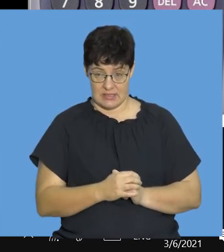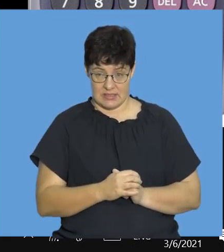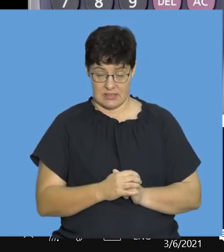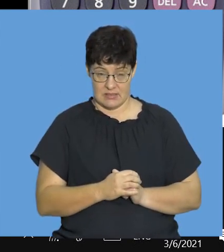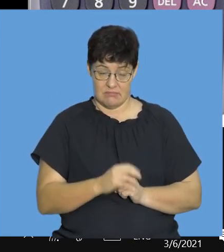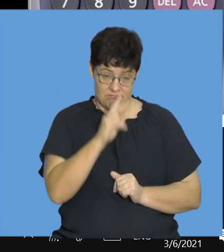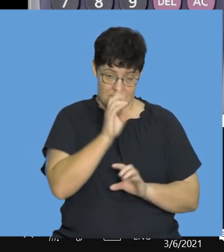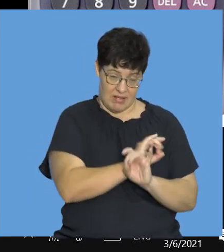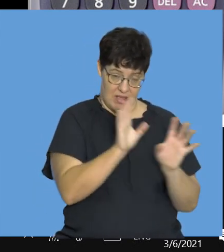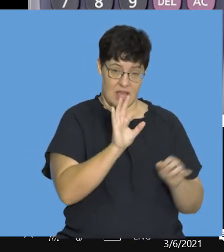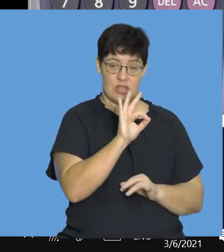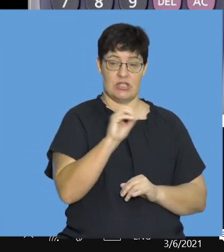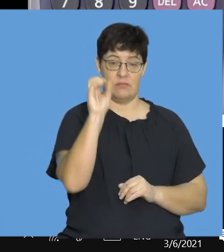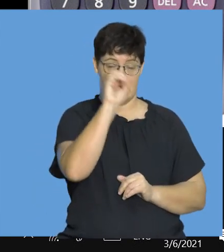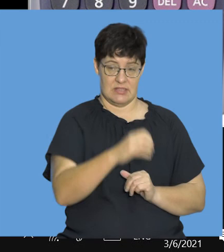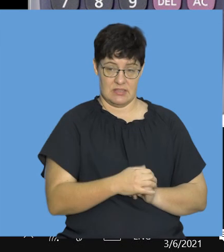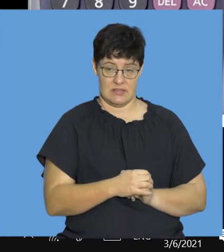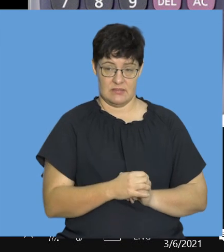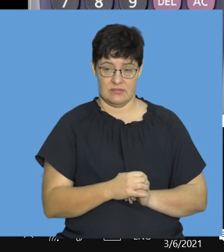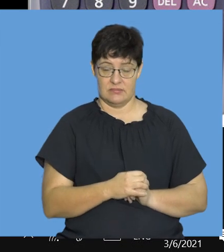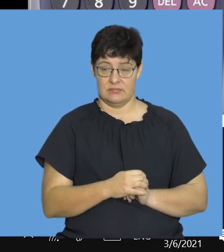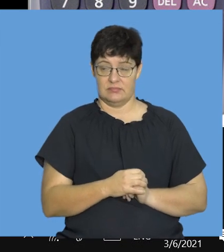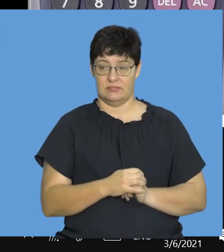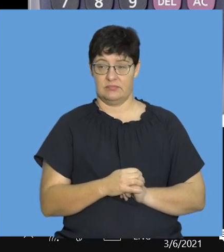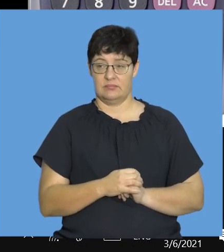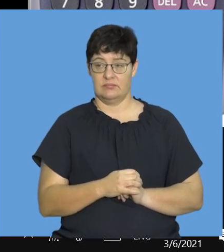clearly see 30% times 30%,